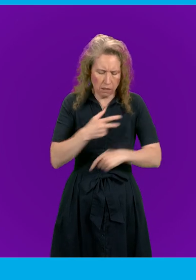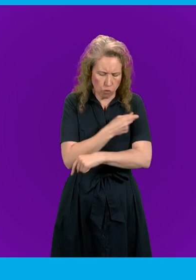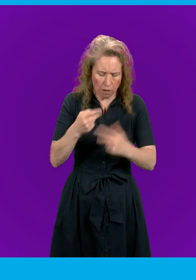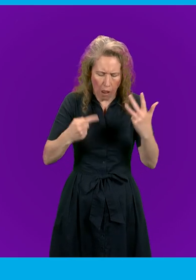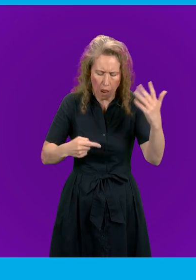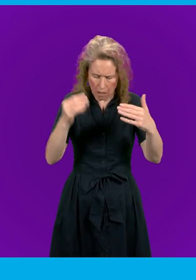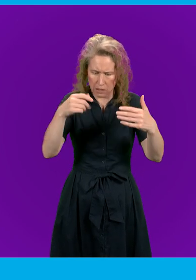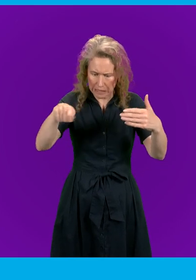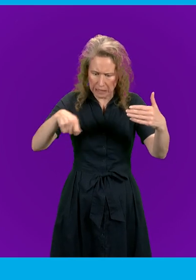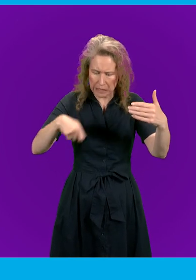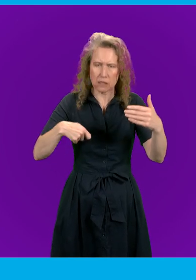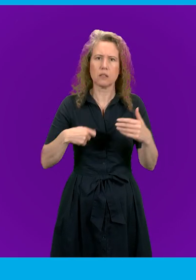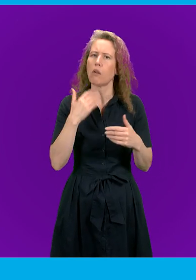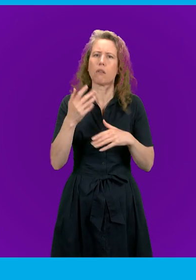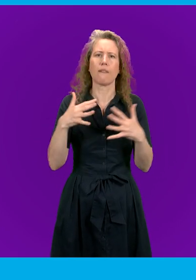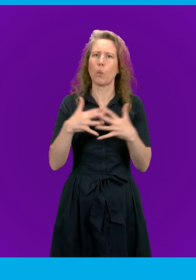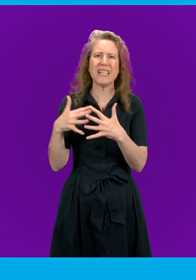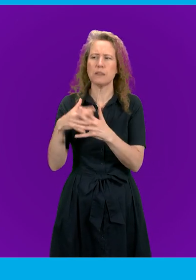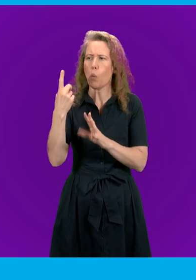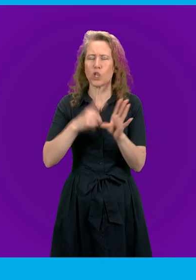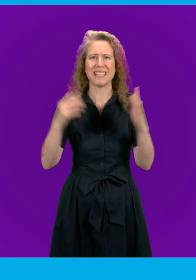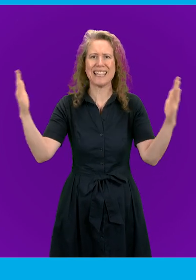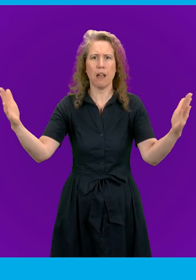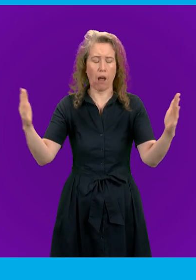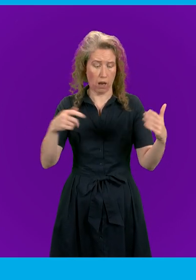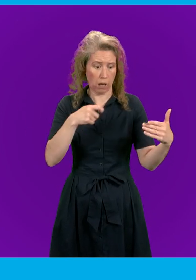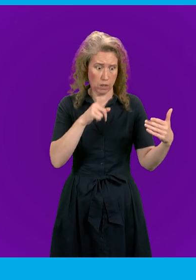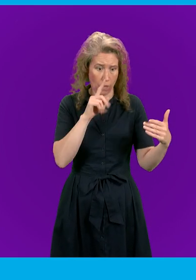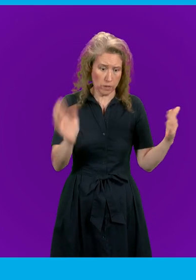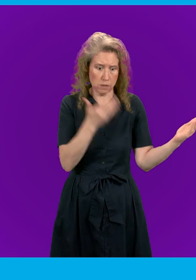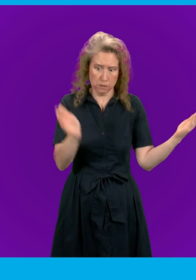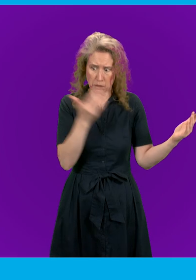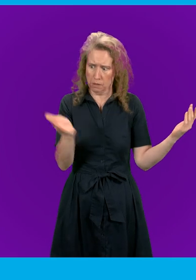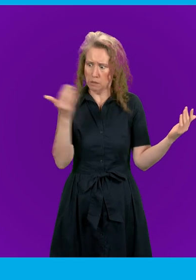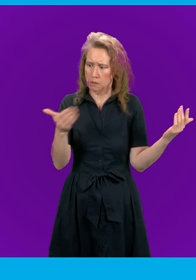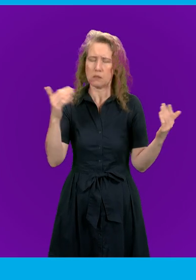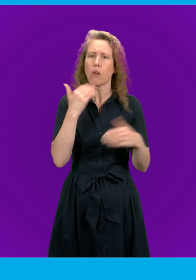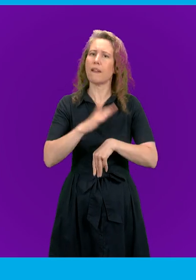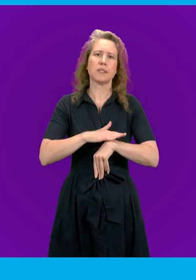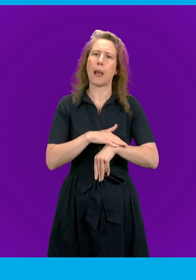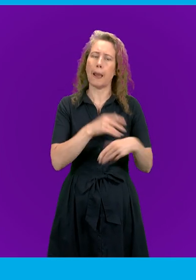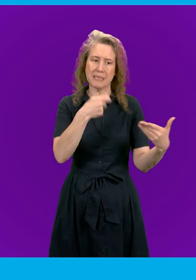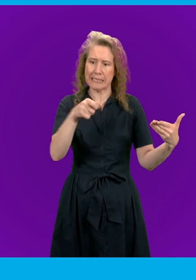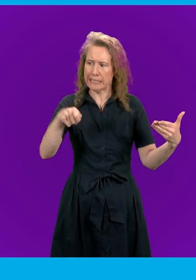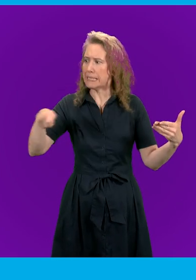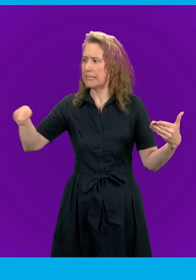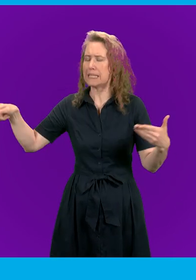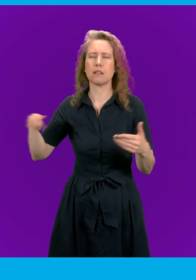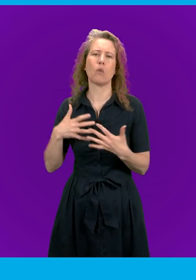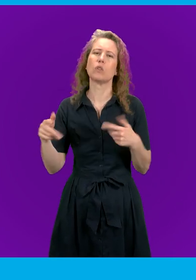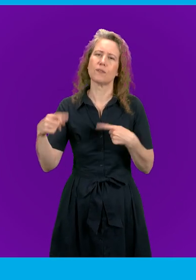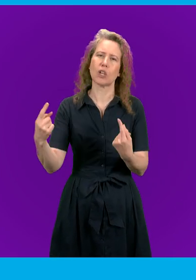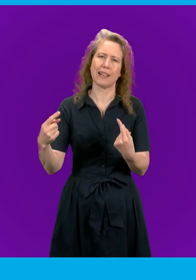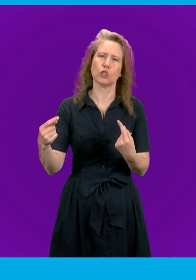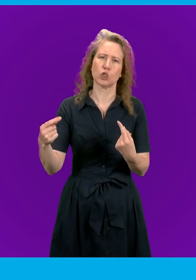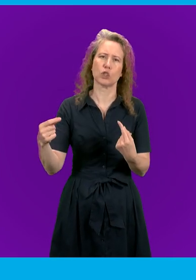is, when you count the amount of weeks in a school year, it ends up being a tick box exercise. So there are a lot of challenges. And I think it probably